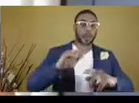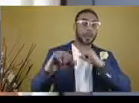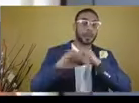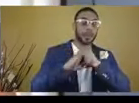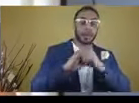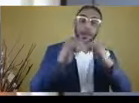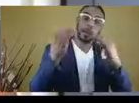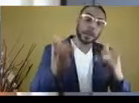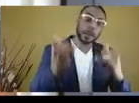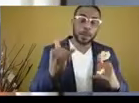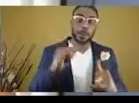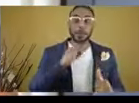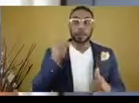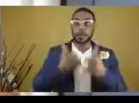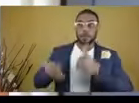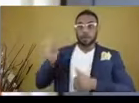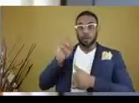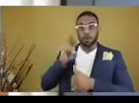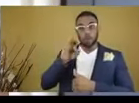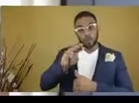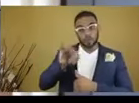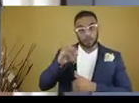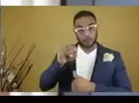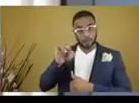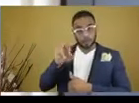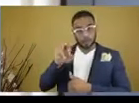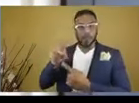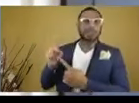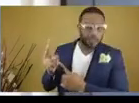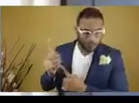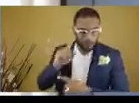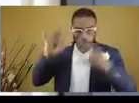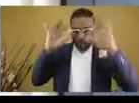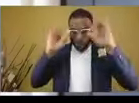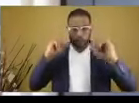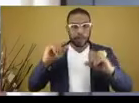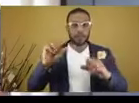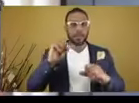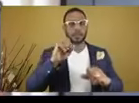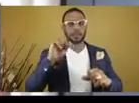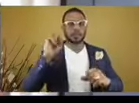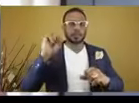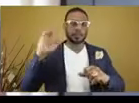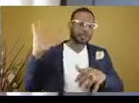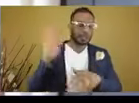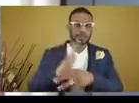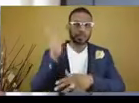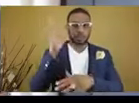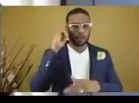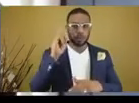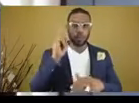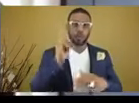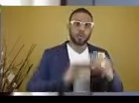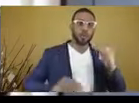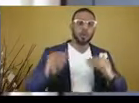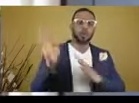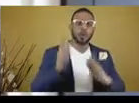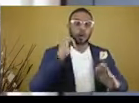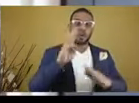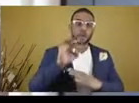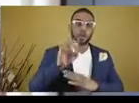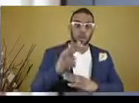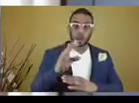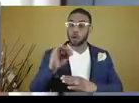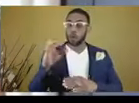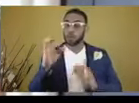the Bishop William J. Barber II is the president and senior lecturer of Repairers of the Breach, co-chair of the Poor